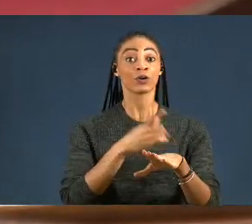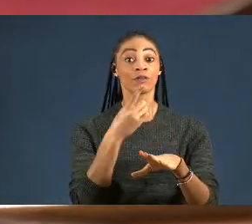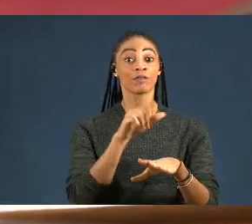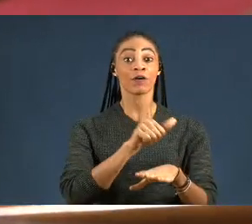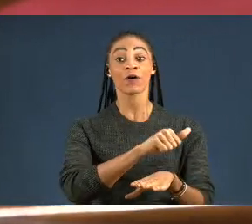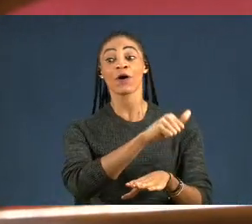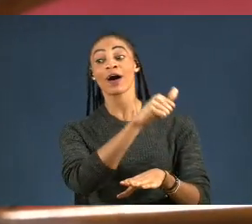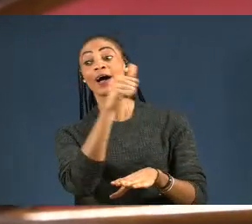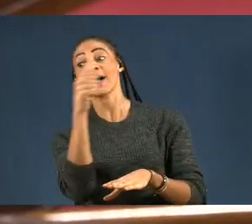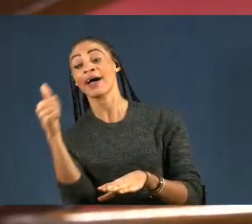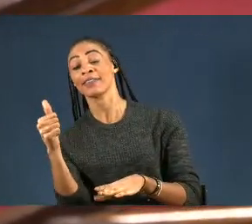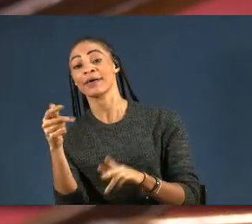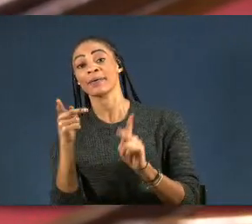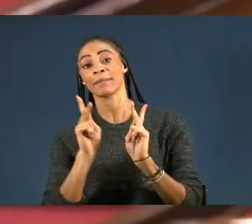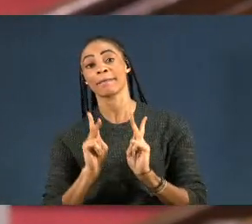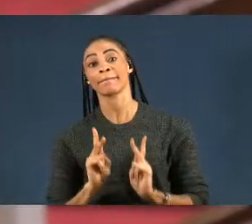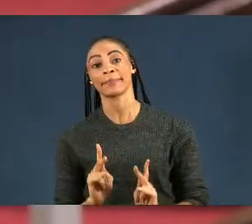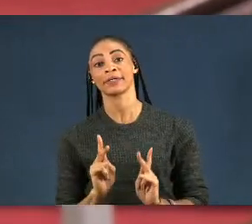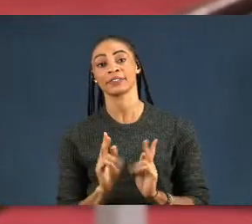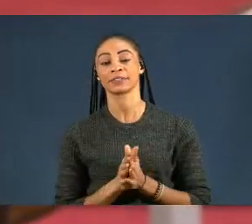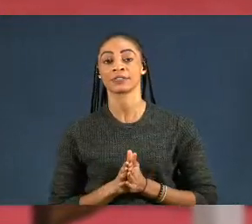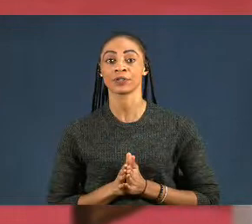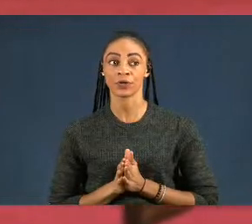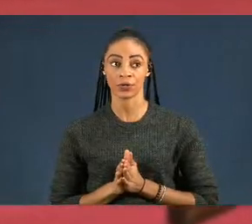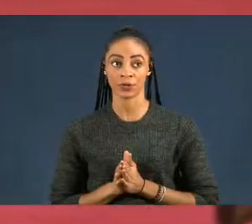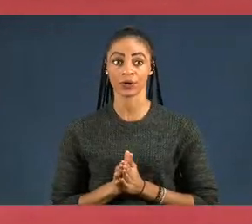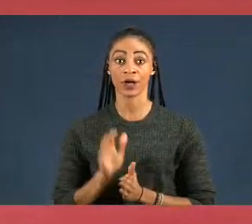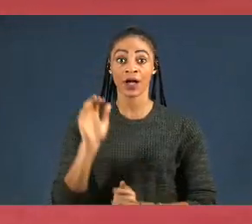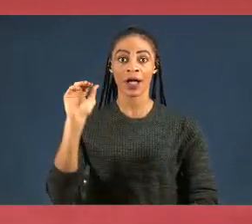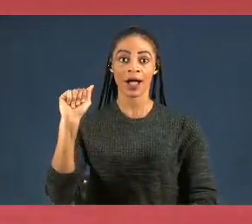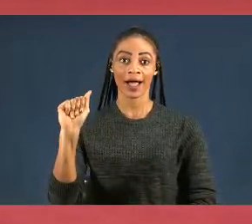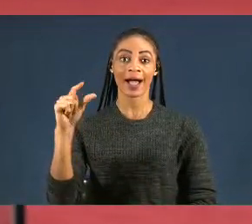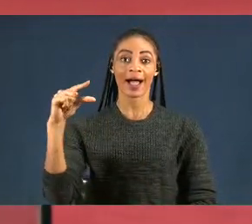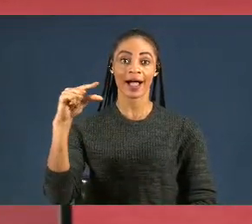Agape says, this is what is good.